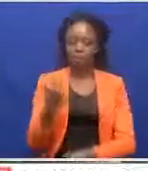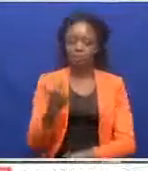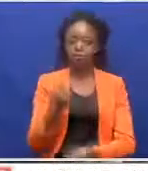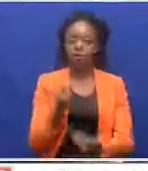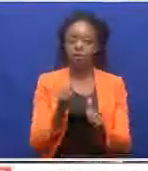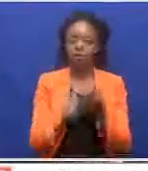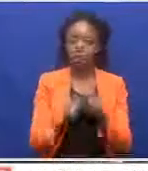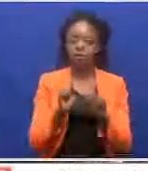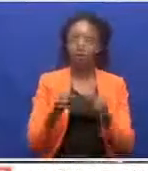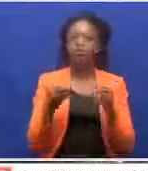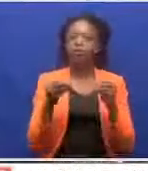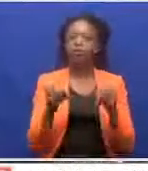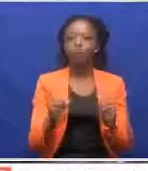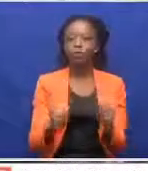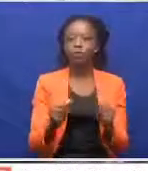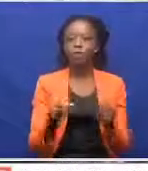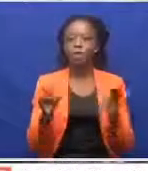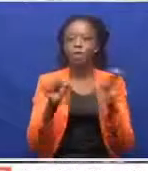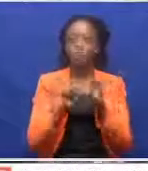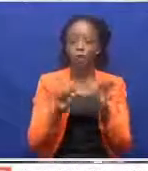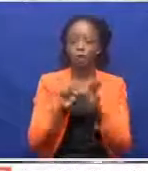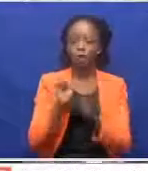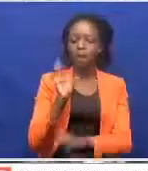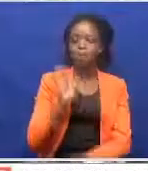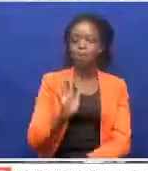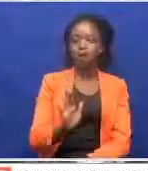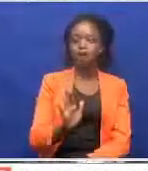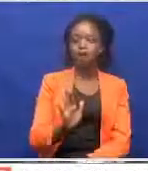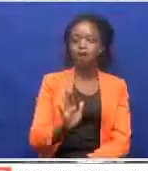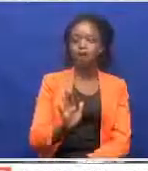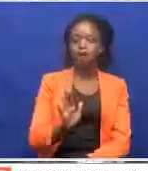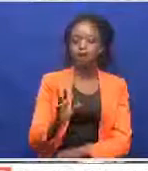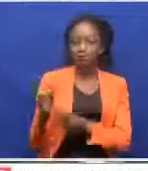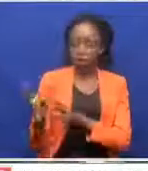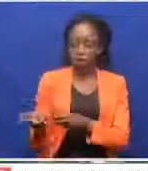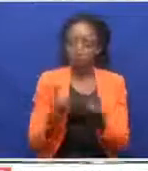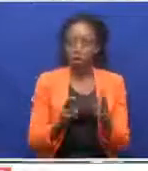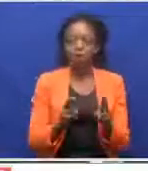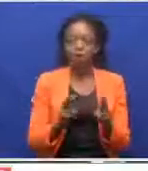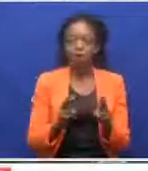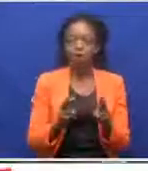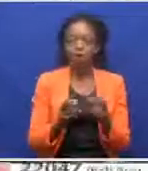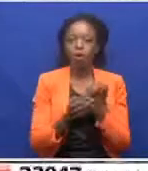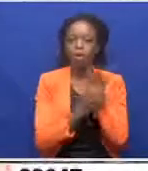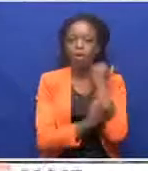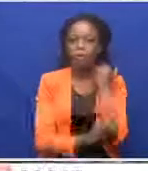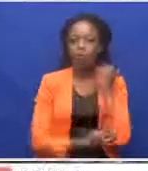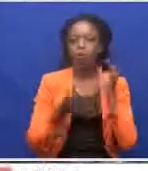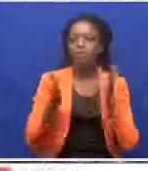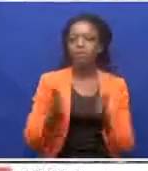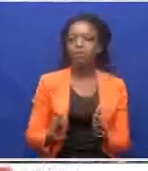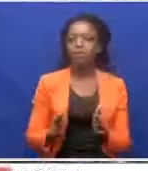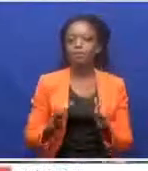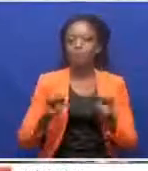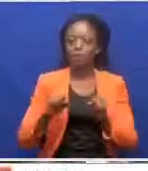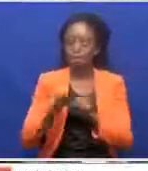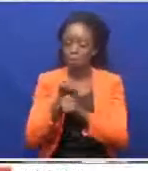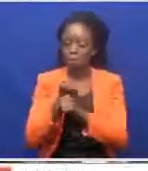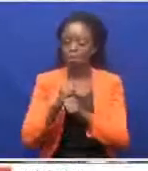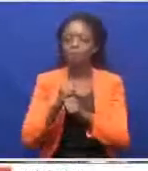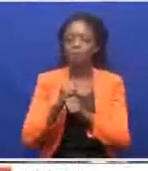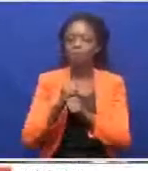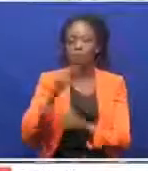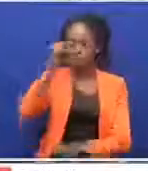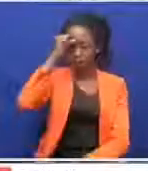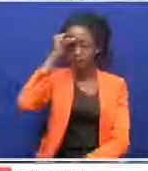ambayo itasuluhisha mashida yako wewe kama hasla wa kawaida. Kwa sababu unaweza kuunda serikali ya kuiba